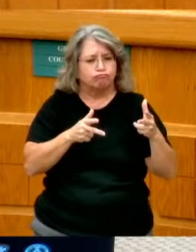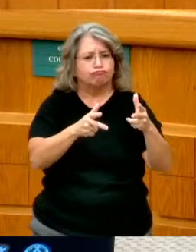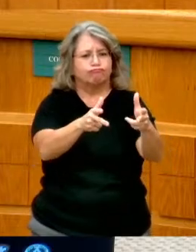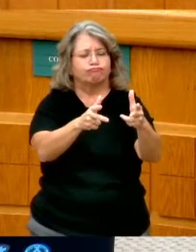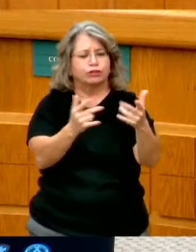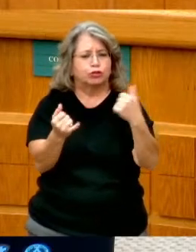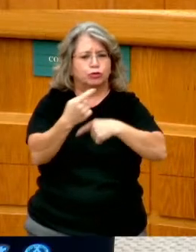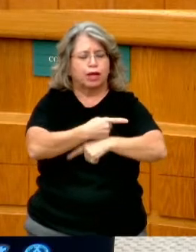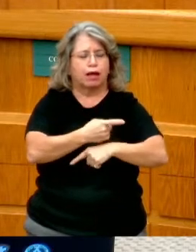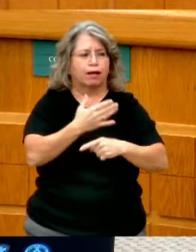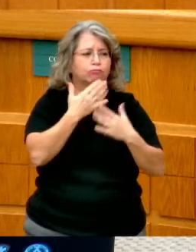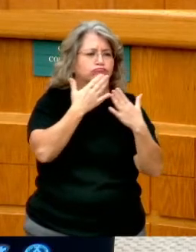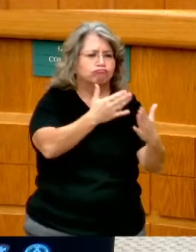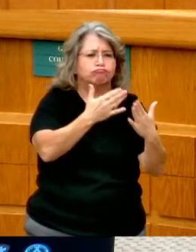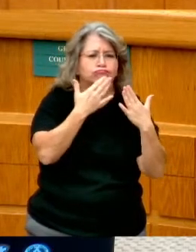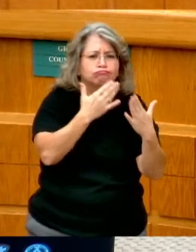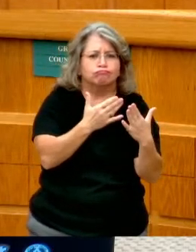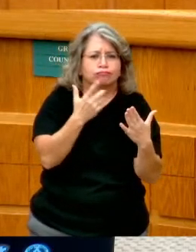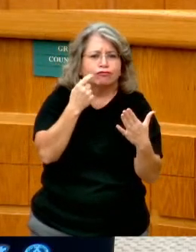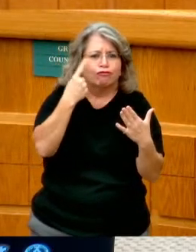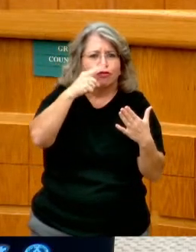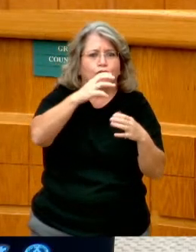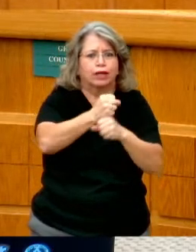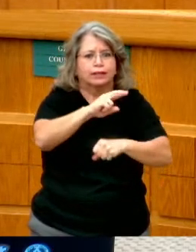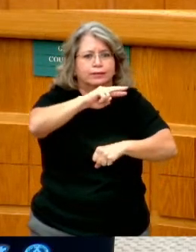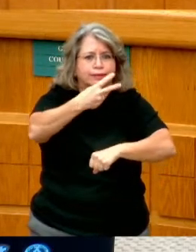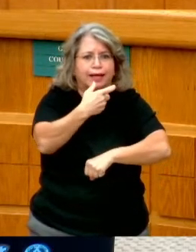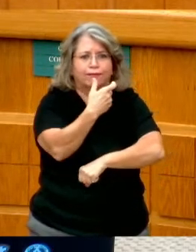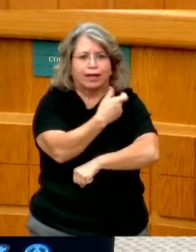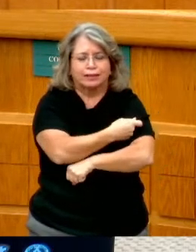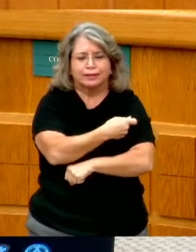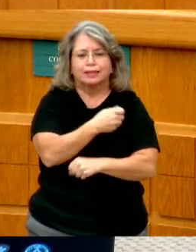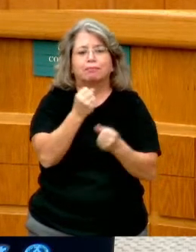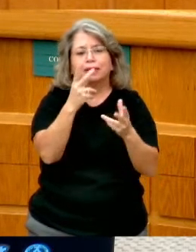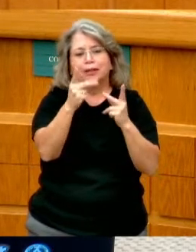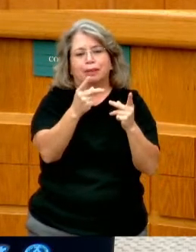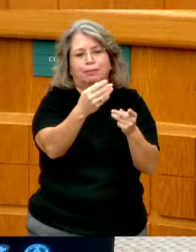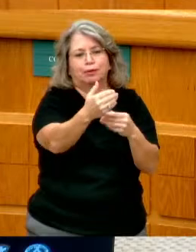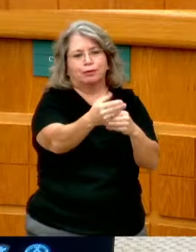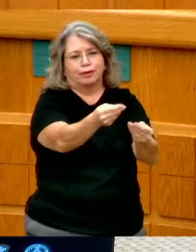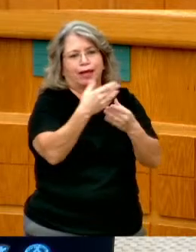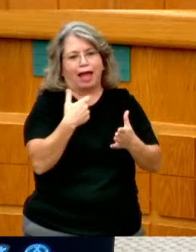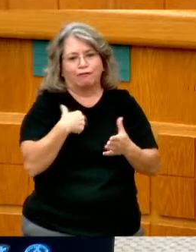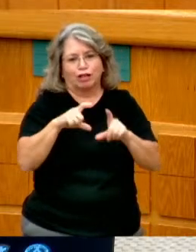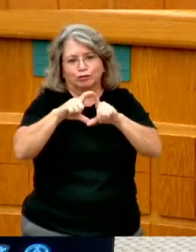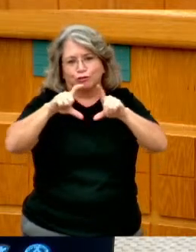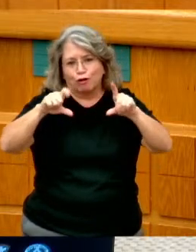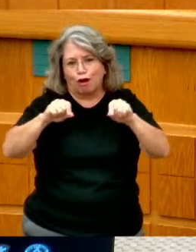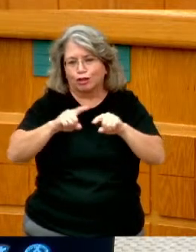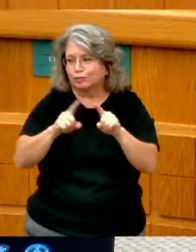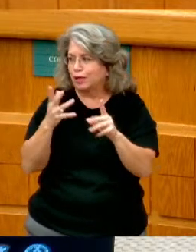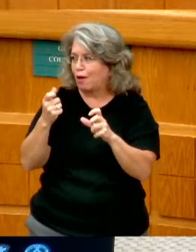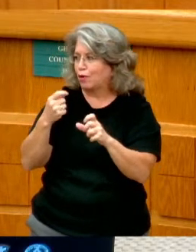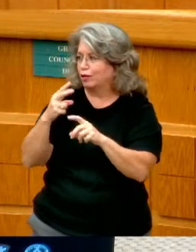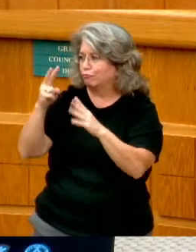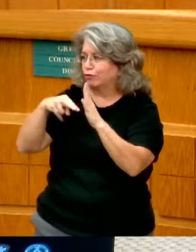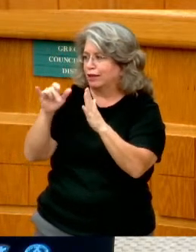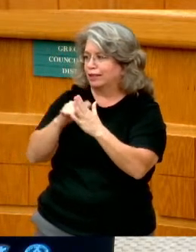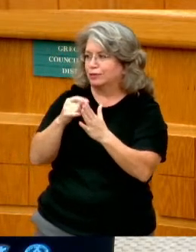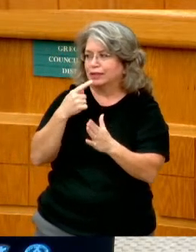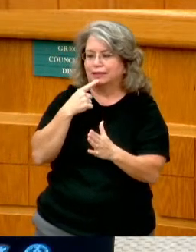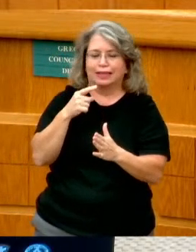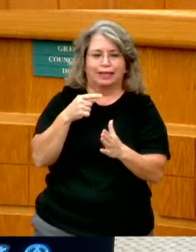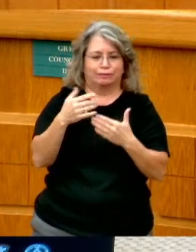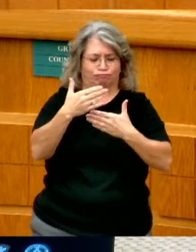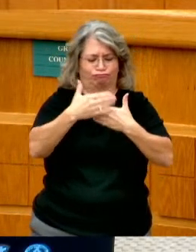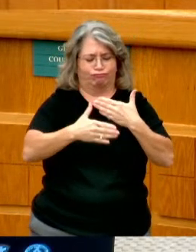getting their second vaccine. We got cards from a lot of people, but I have to read you this one. This just says, "You're the best." And it